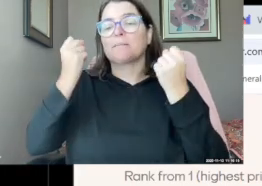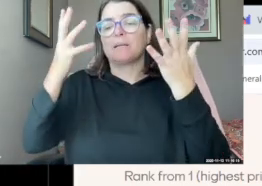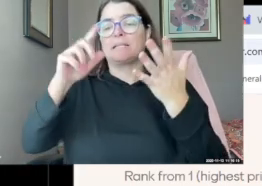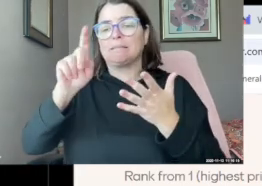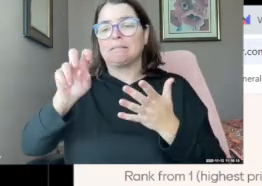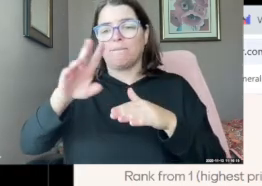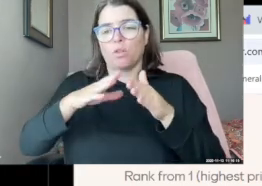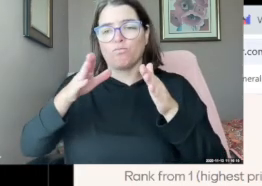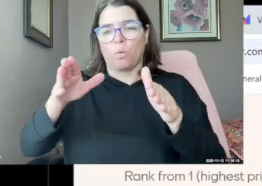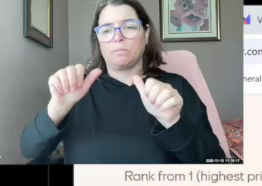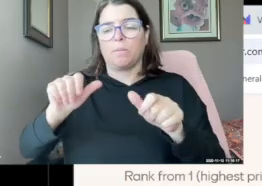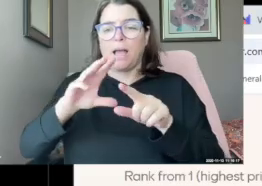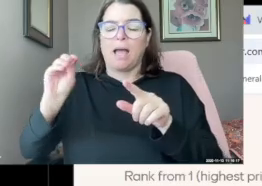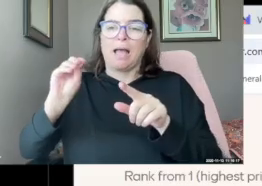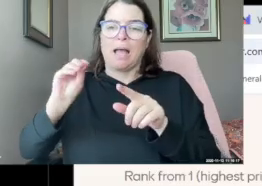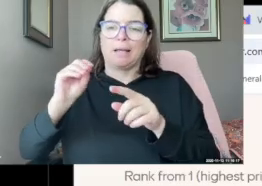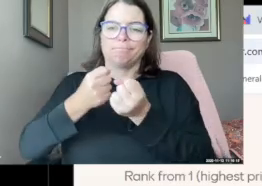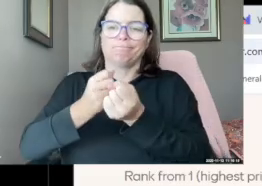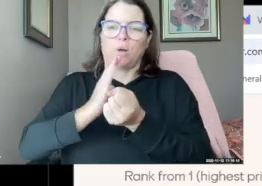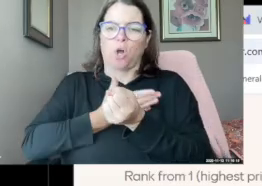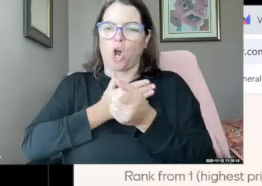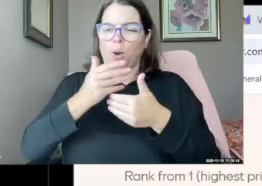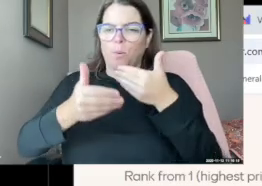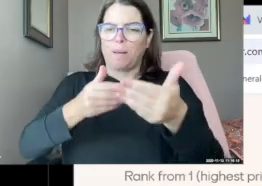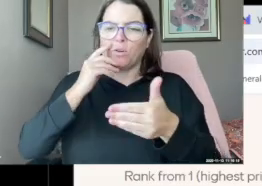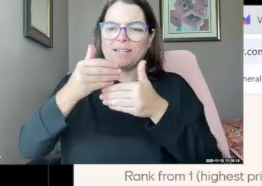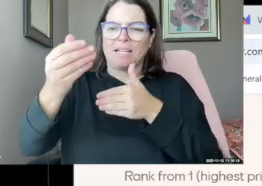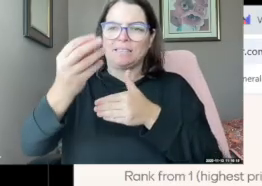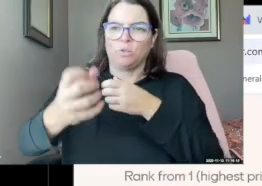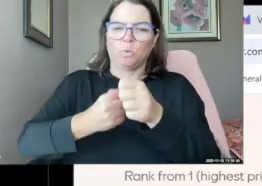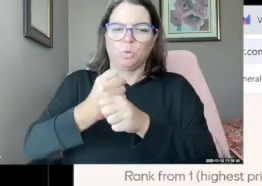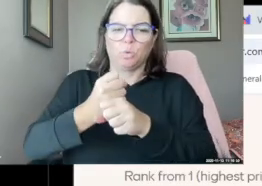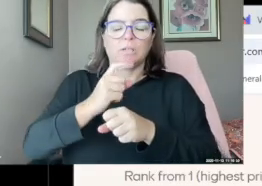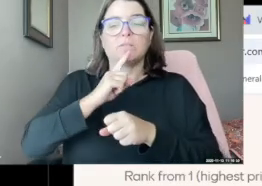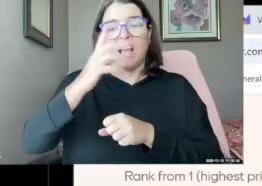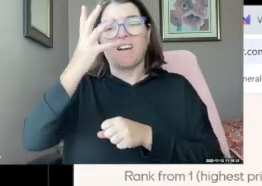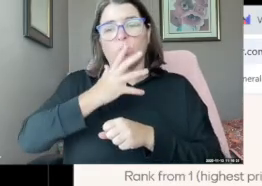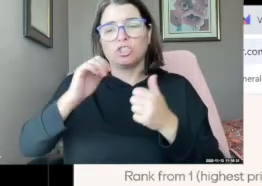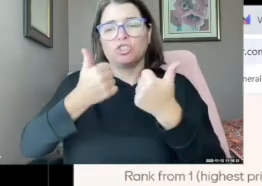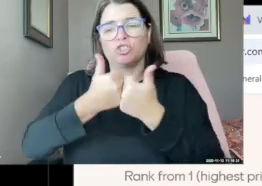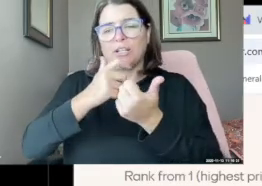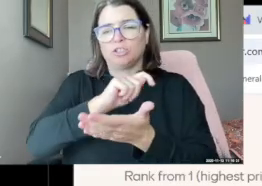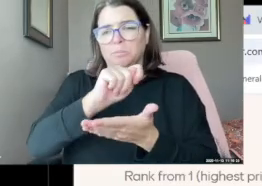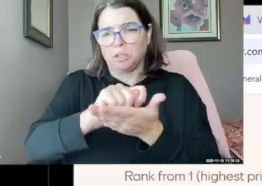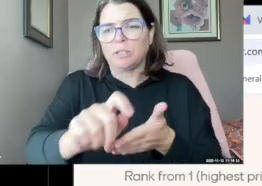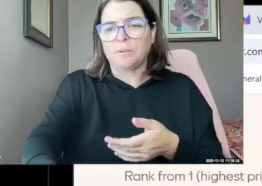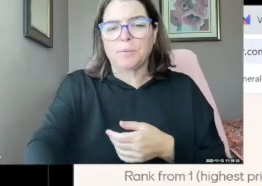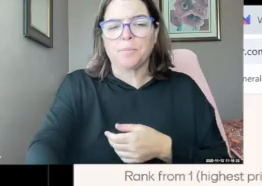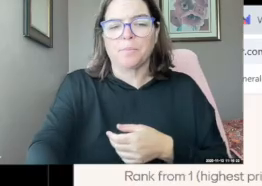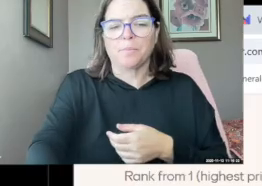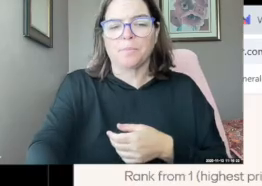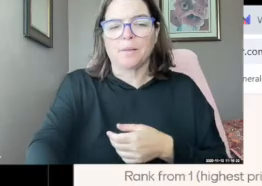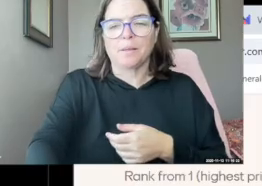time-limited, broadly accessible incentive program that helps to get as many ZEVs on the road as possible and sustain our momentum in the next couple of